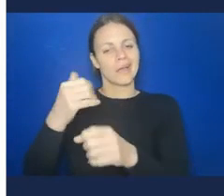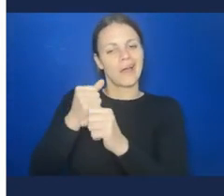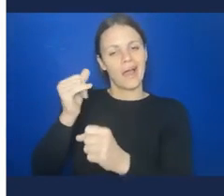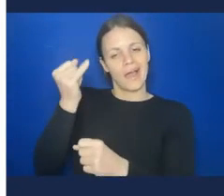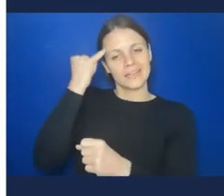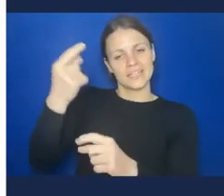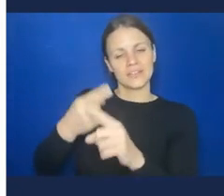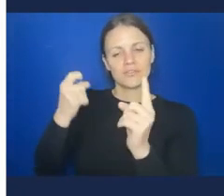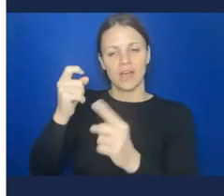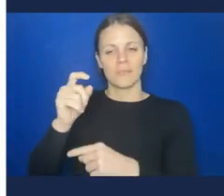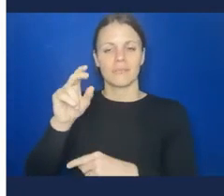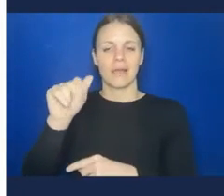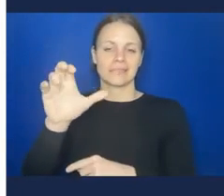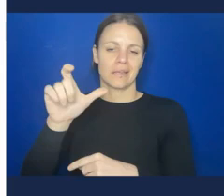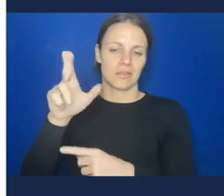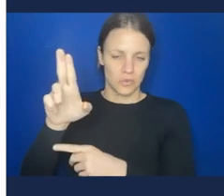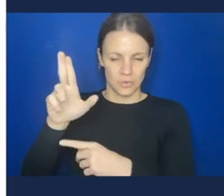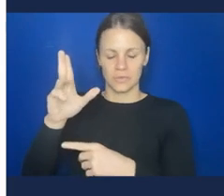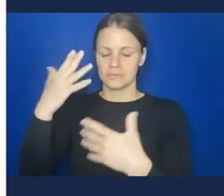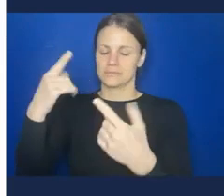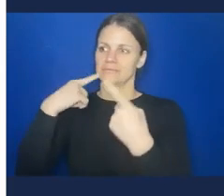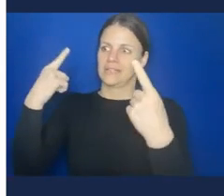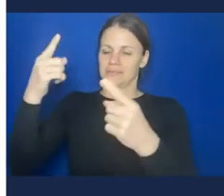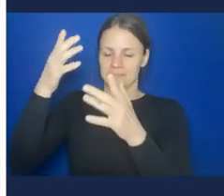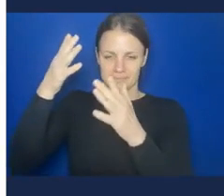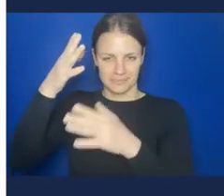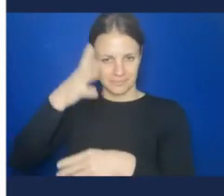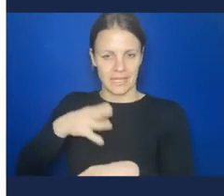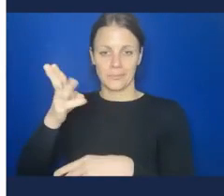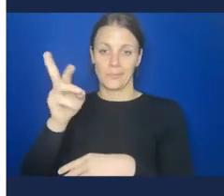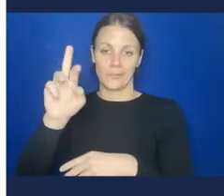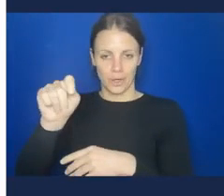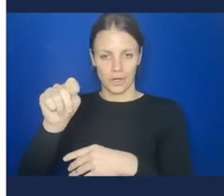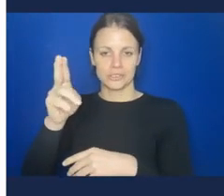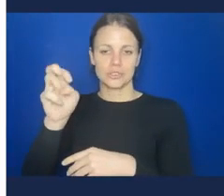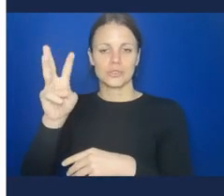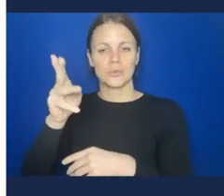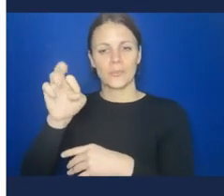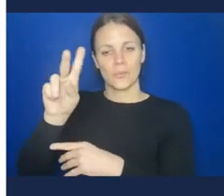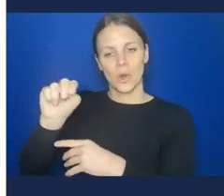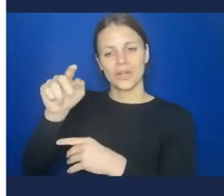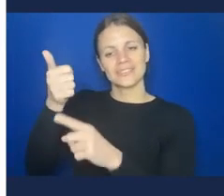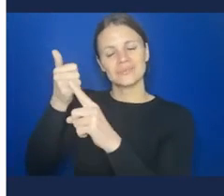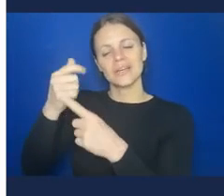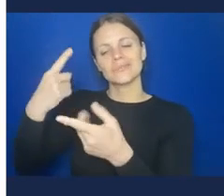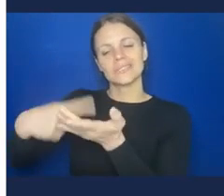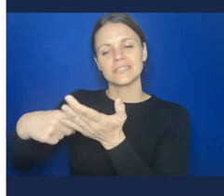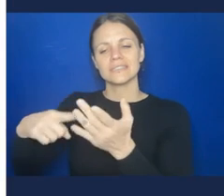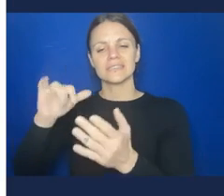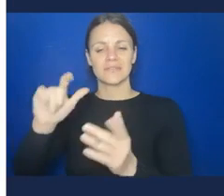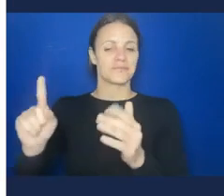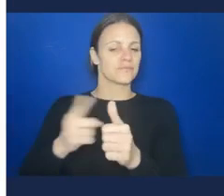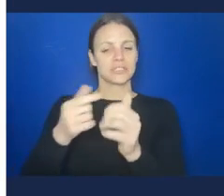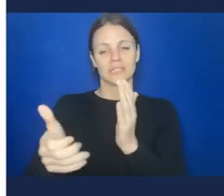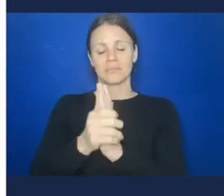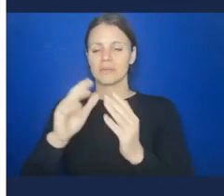legend and NYU law legend, Bert Newborn, who talks about the poetry of the First Amendment and the reasoning behind the 5